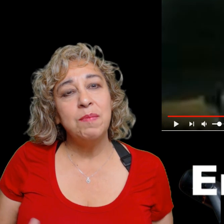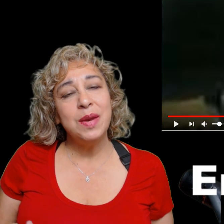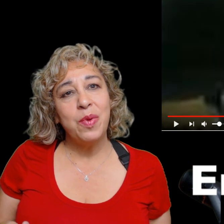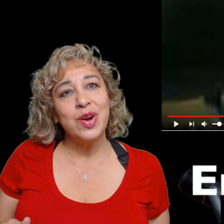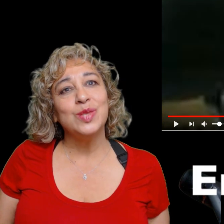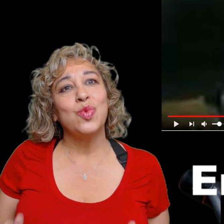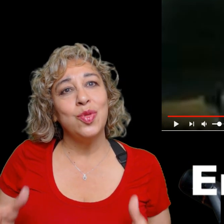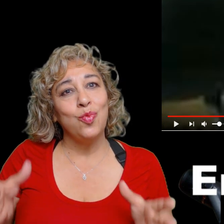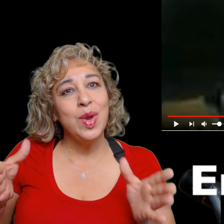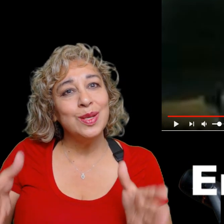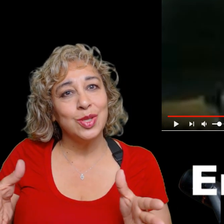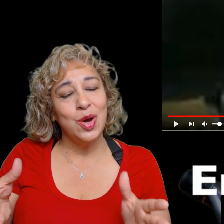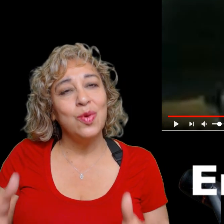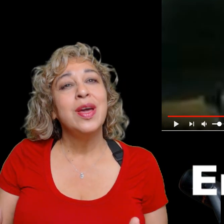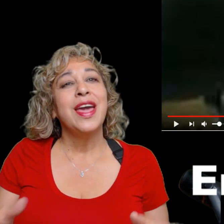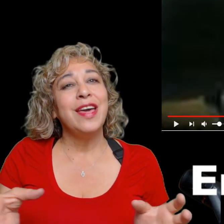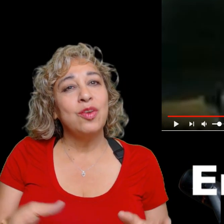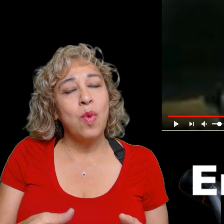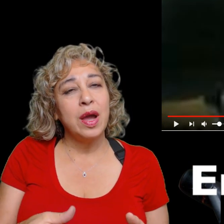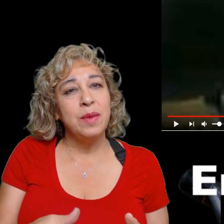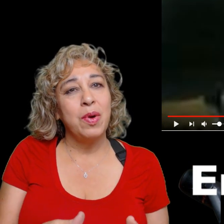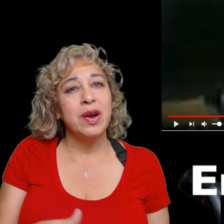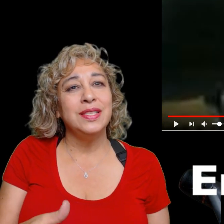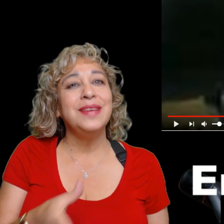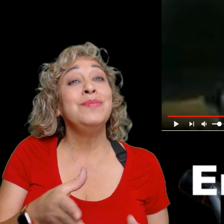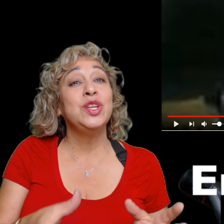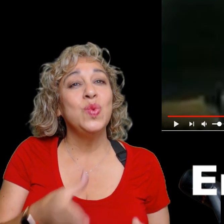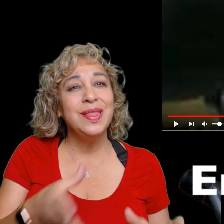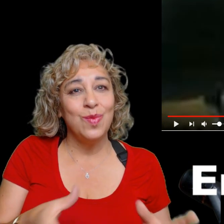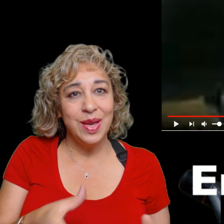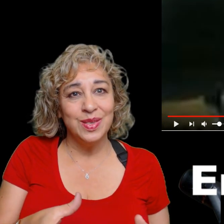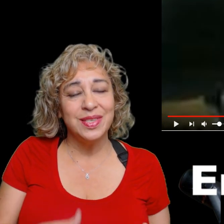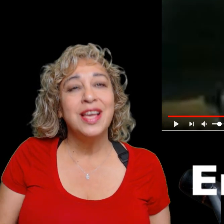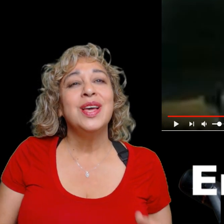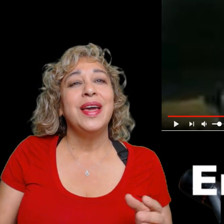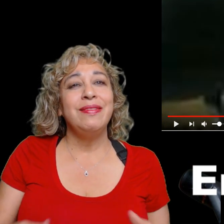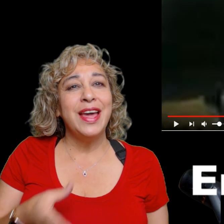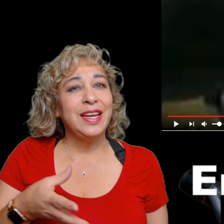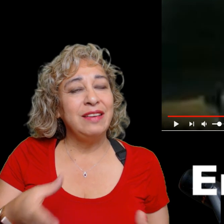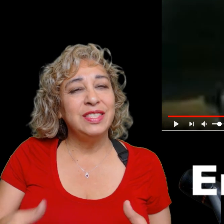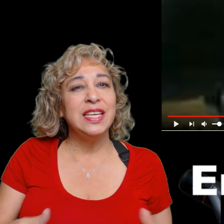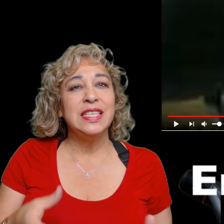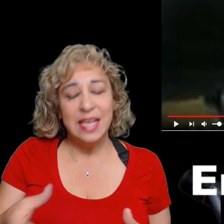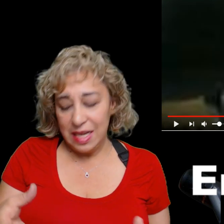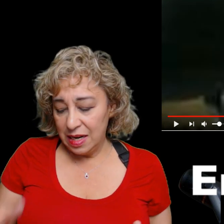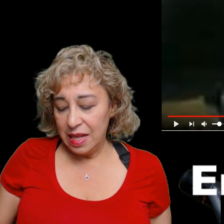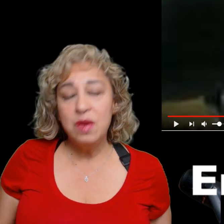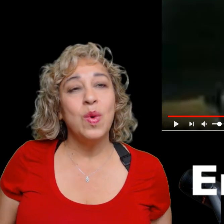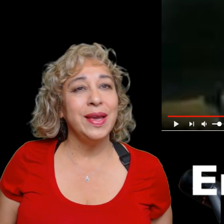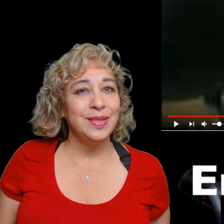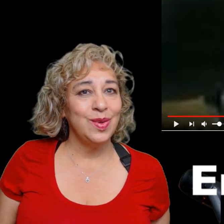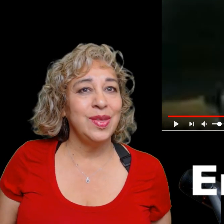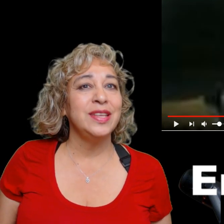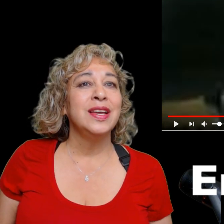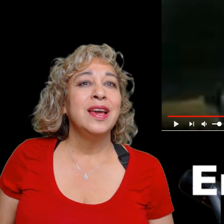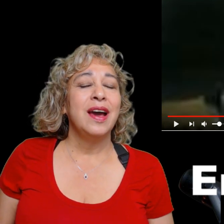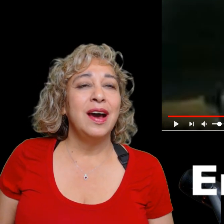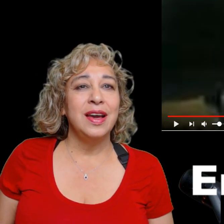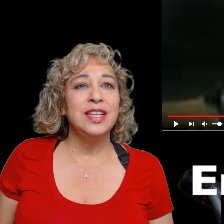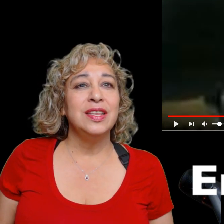the cement part is where the wheels go, and the rocky part is in between the wheels, and that gives it a little leeway so